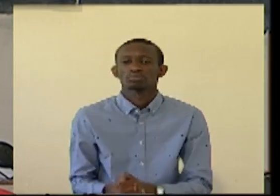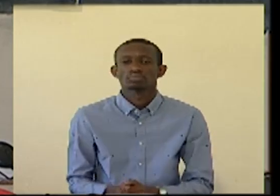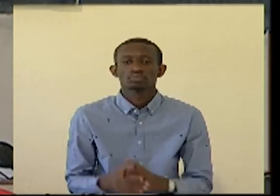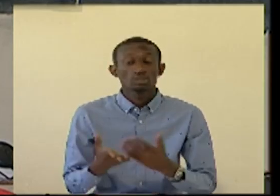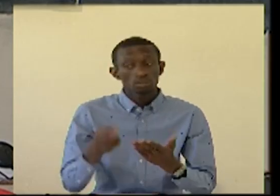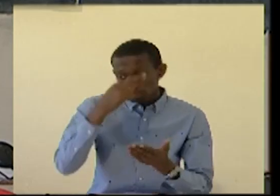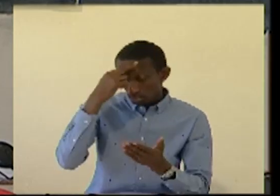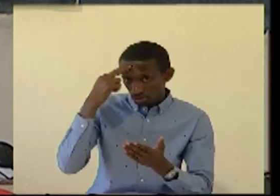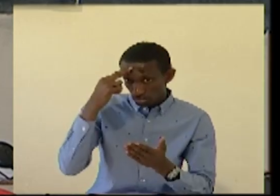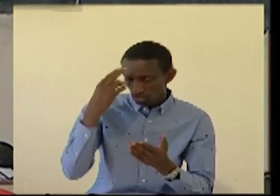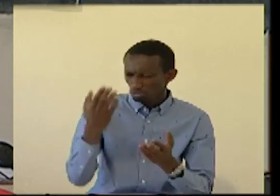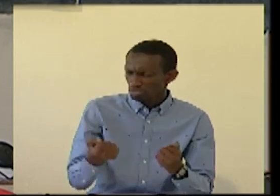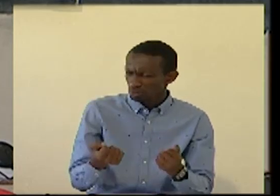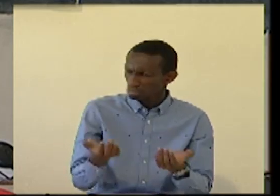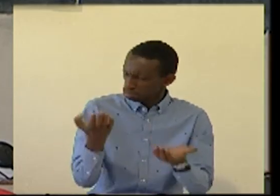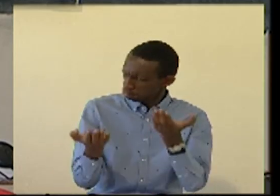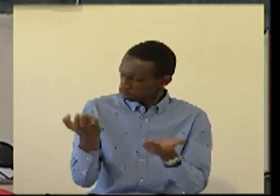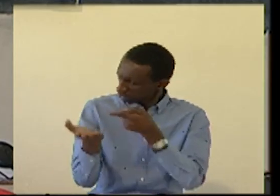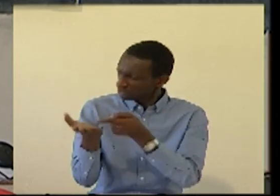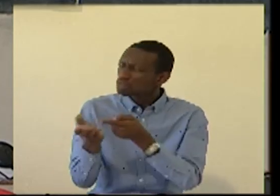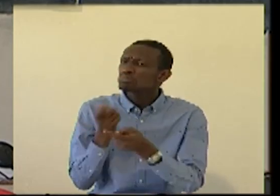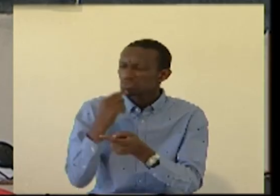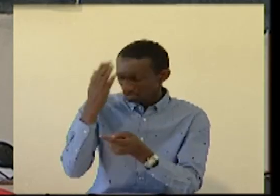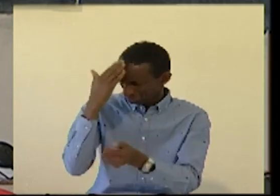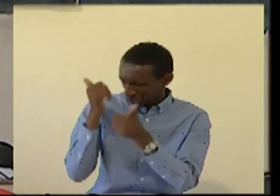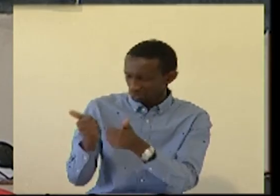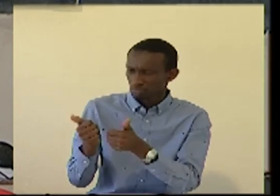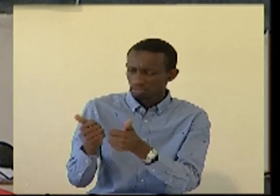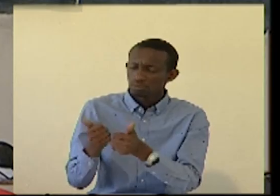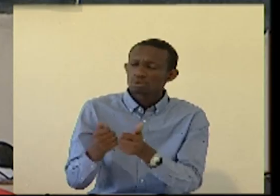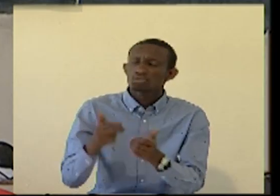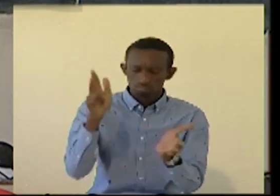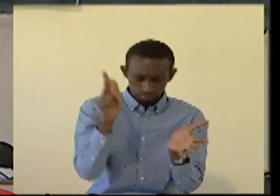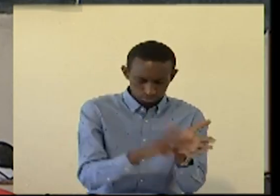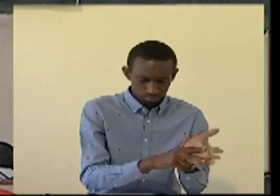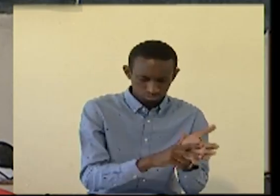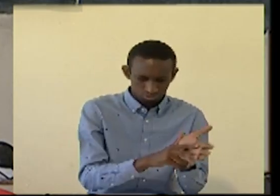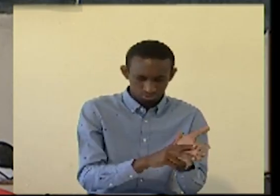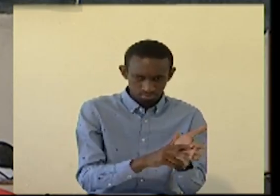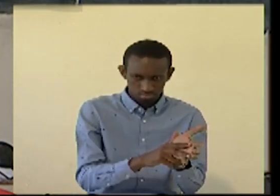defined mass. And how do we call that mass?